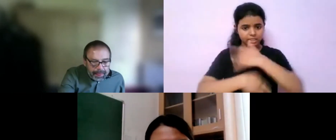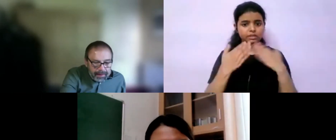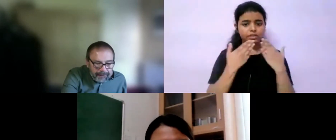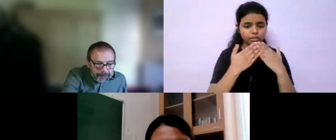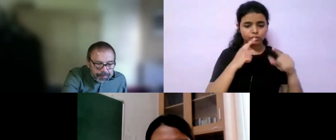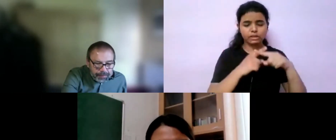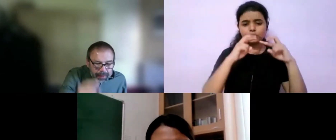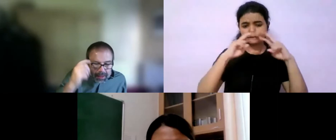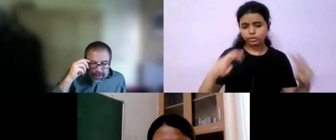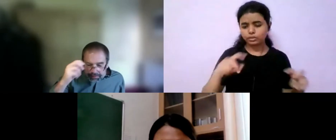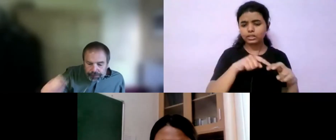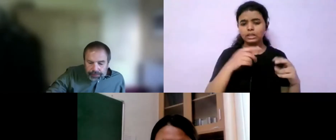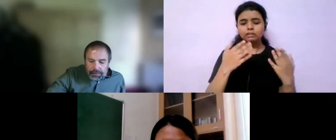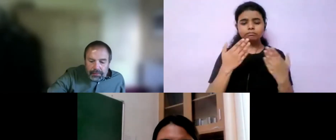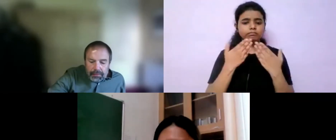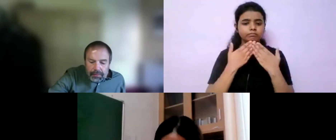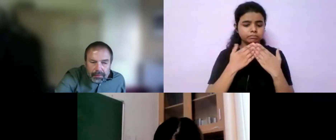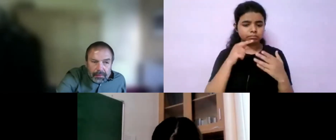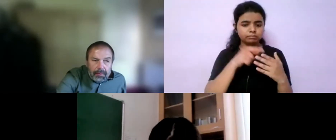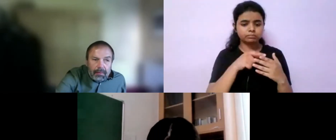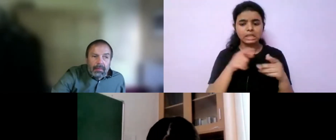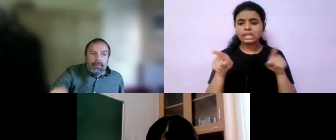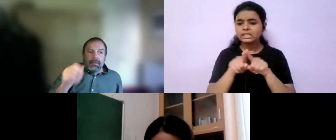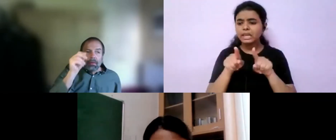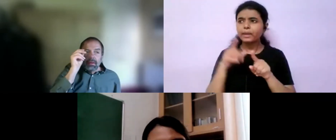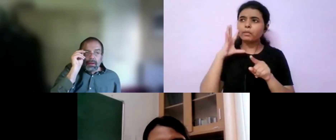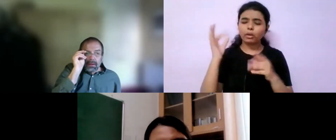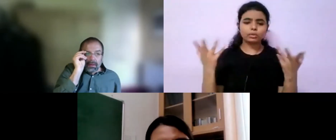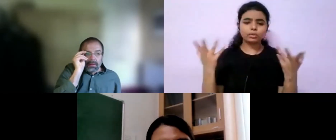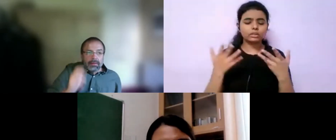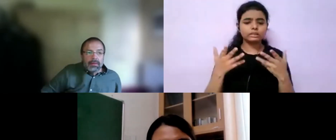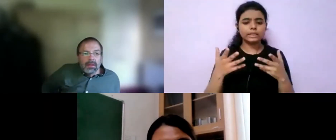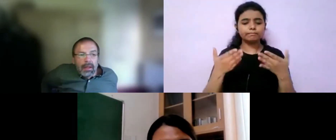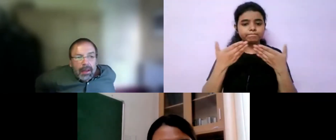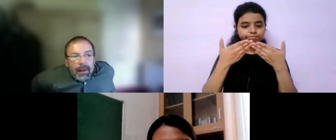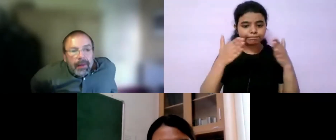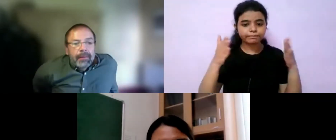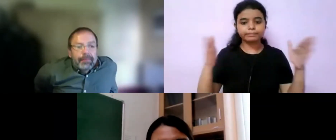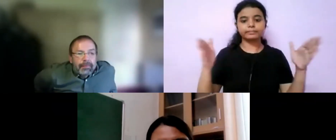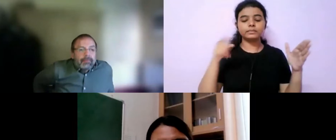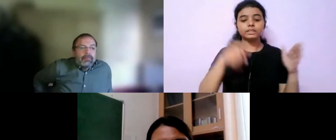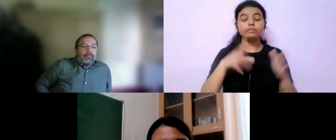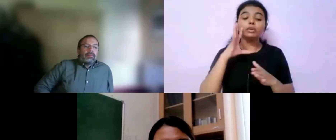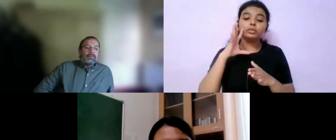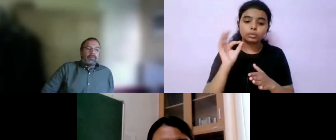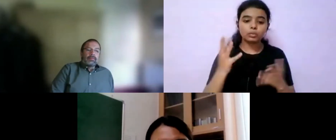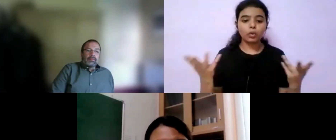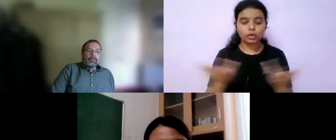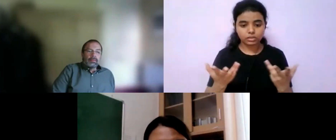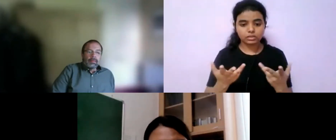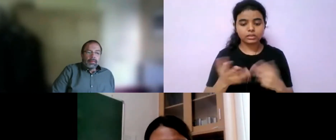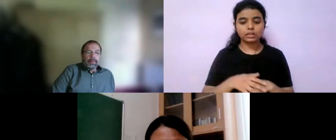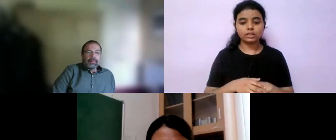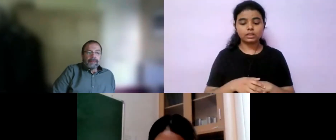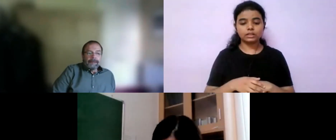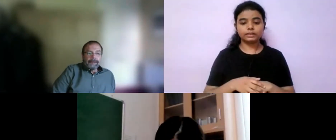but I think it most importantly opens up this area of critical realism, right, and critical